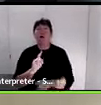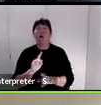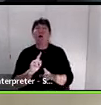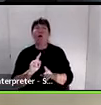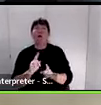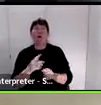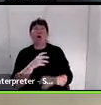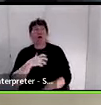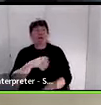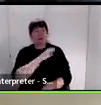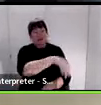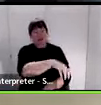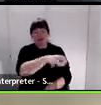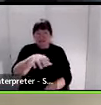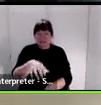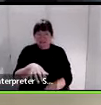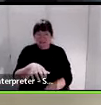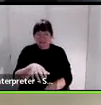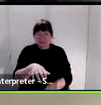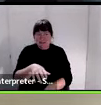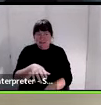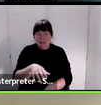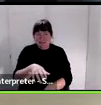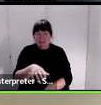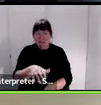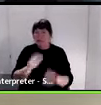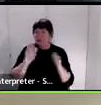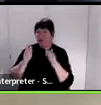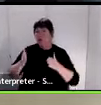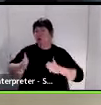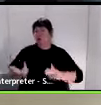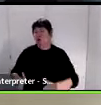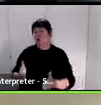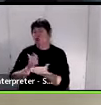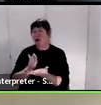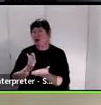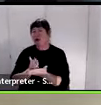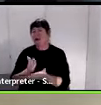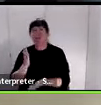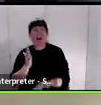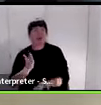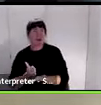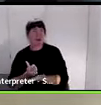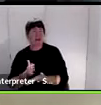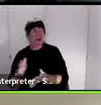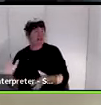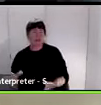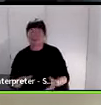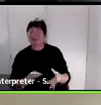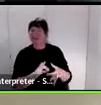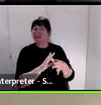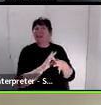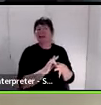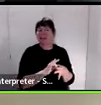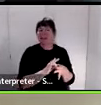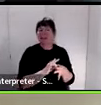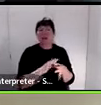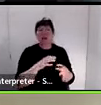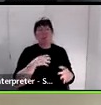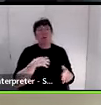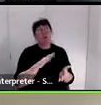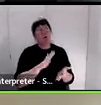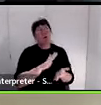agencies. But it really does not resonate with some of the more pragmatic cultures in places like